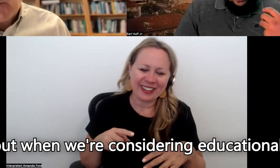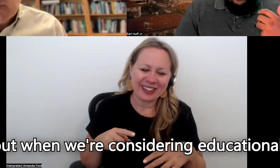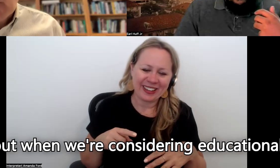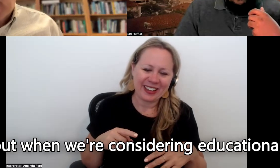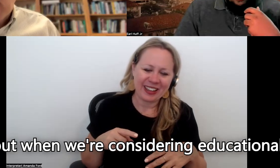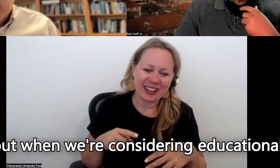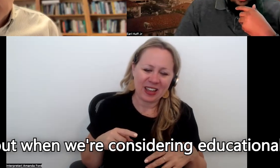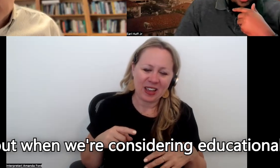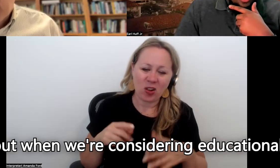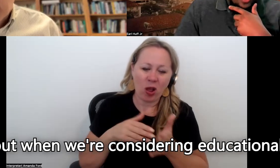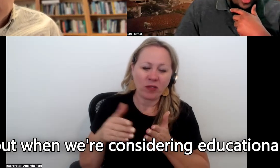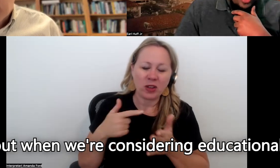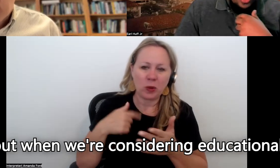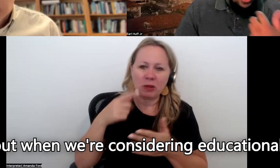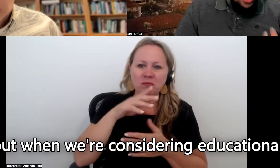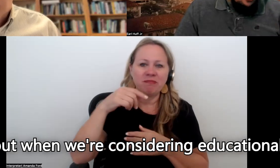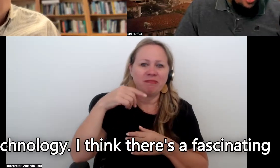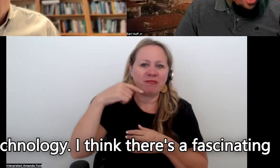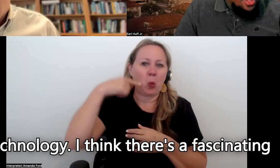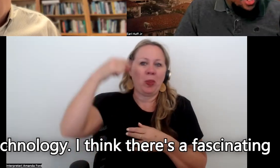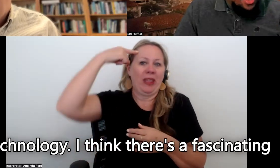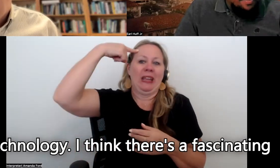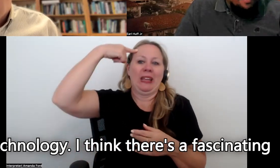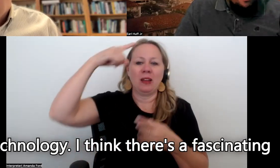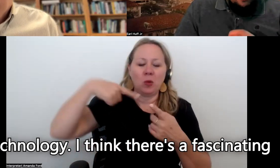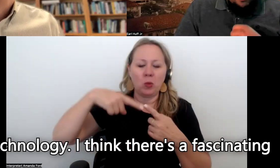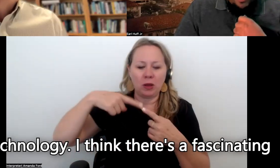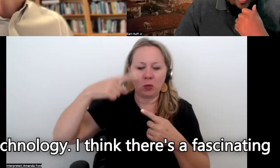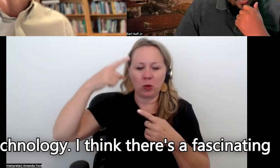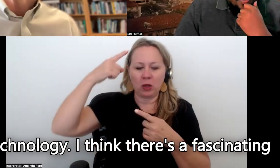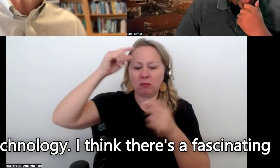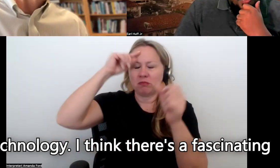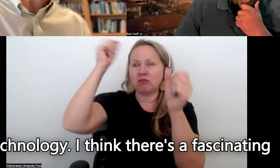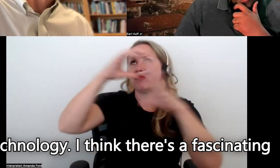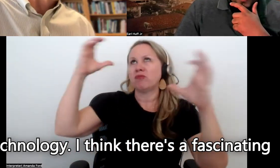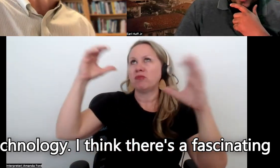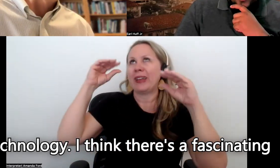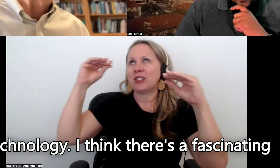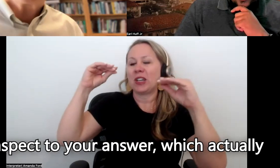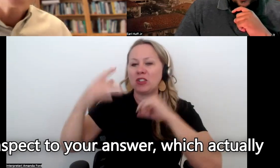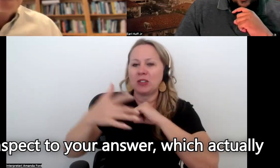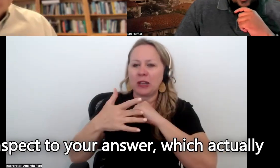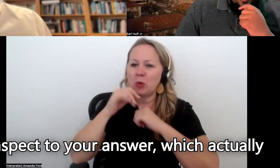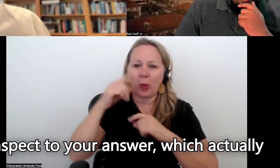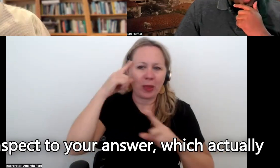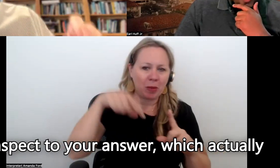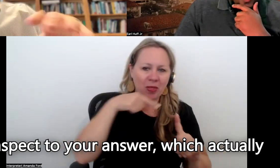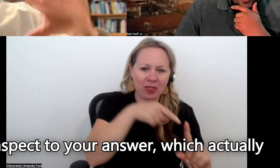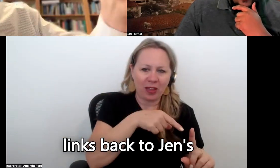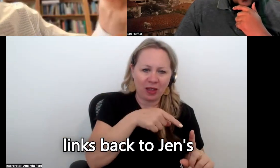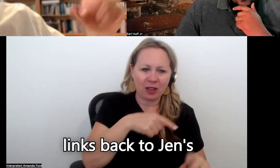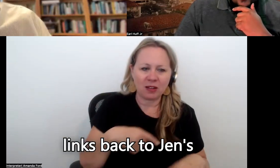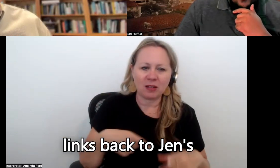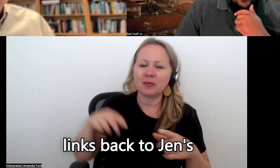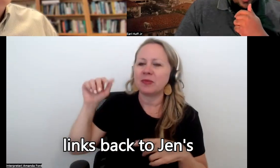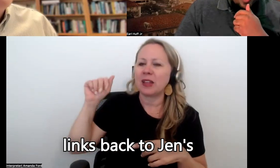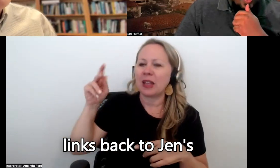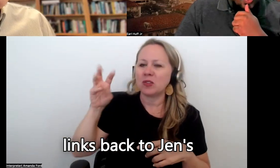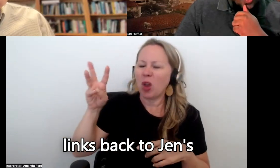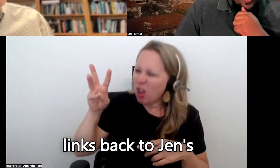think about when we're considering educational technology. I think there's a fascinating aspect to your answer, which actually links